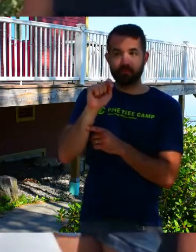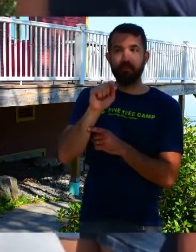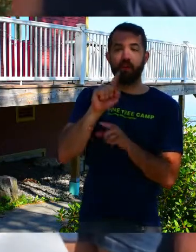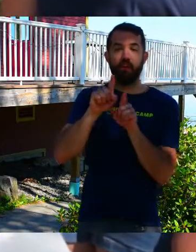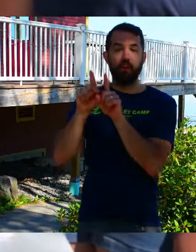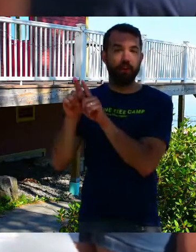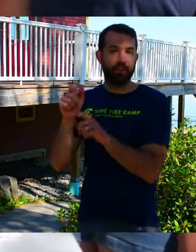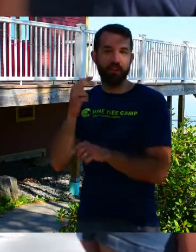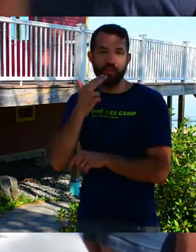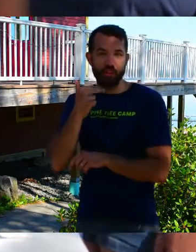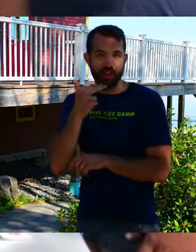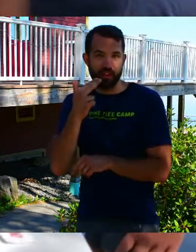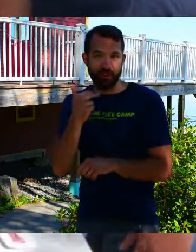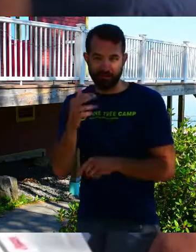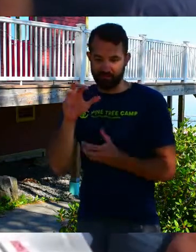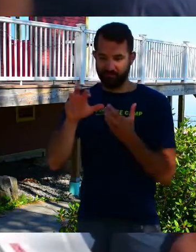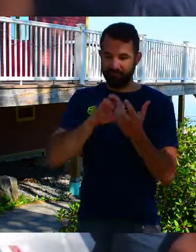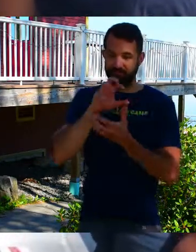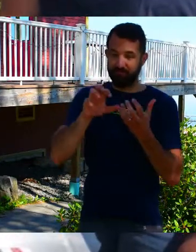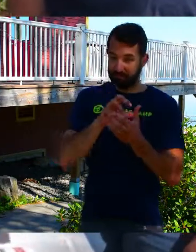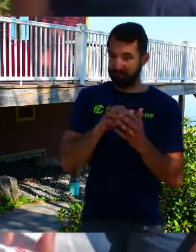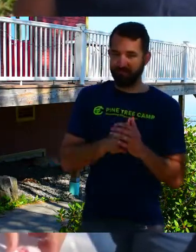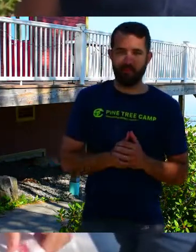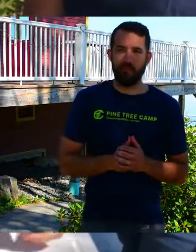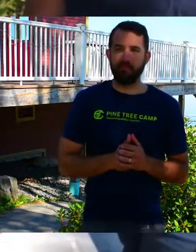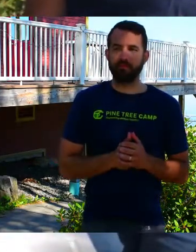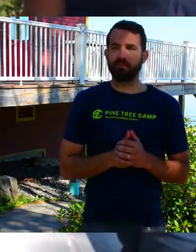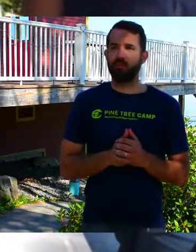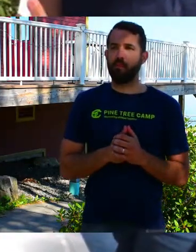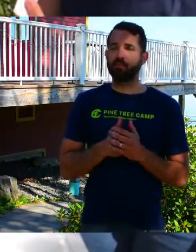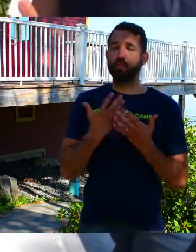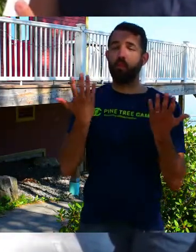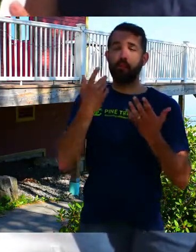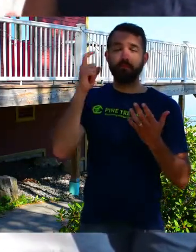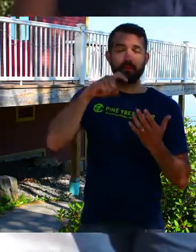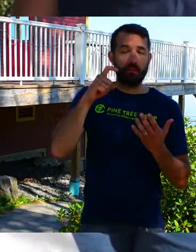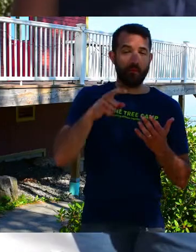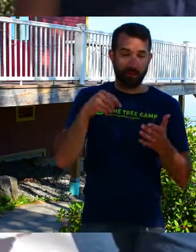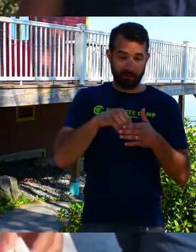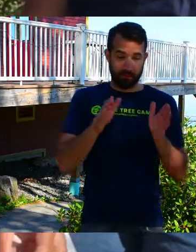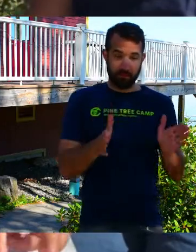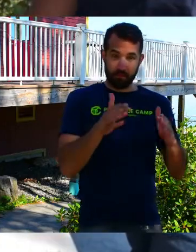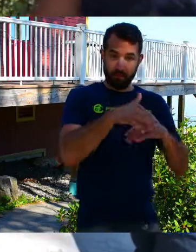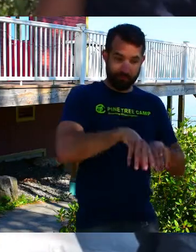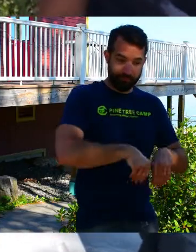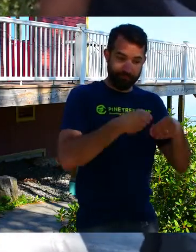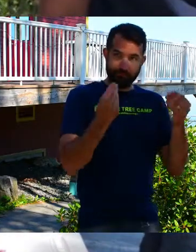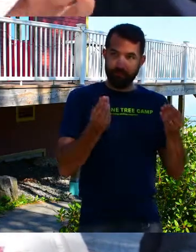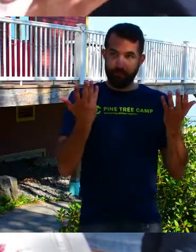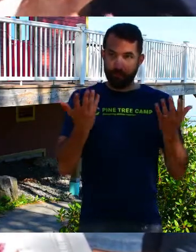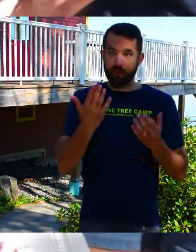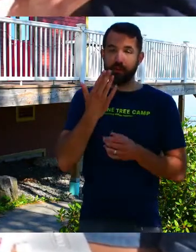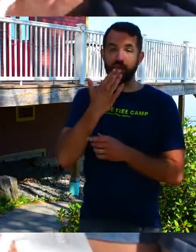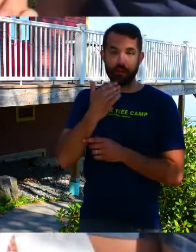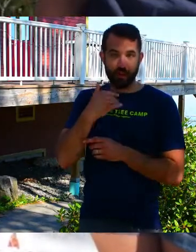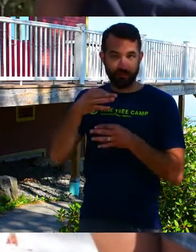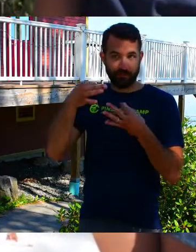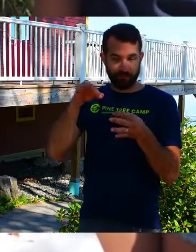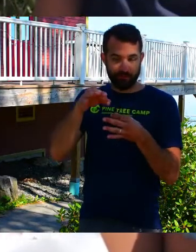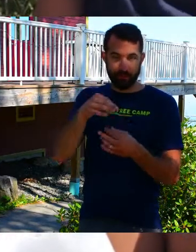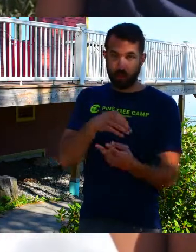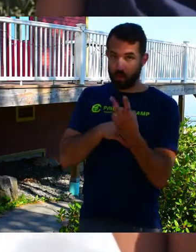So for this activity, what you'll need from your box is the 2 sugar packets, 1 packet of